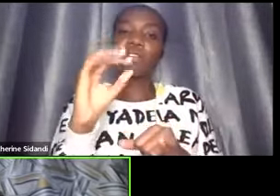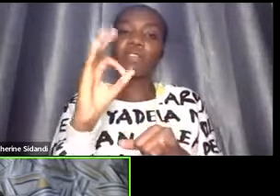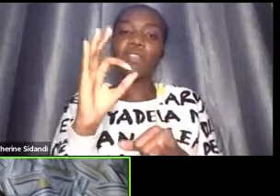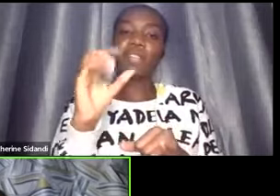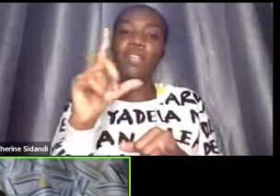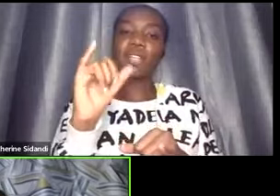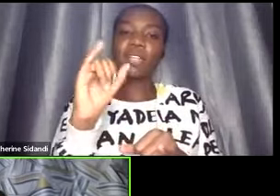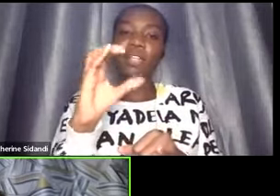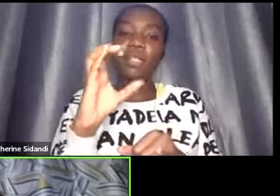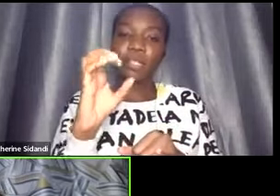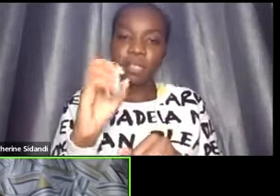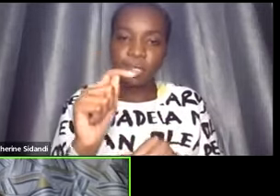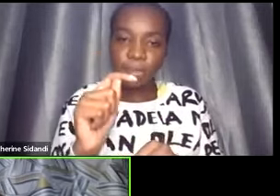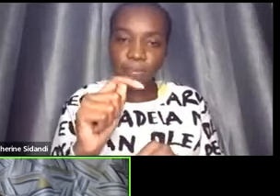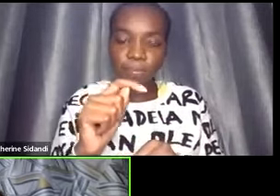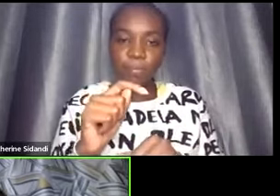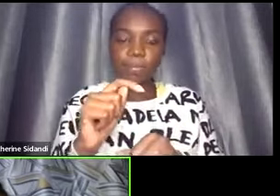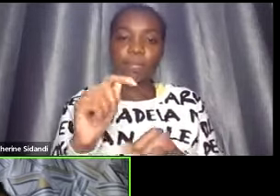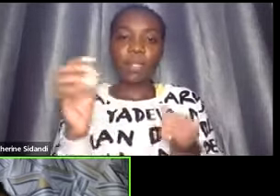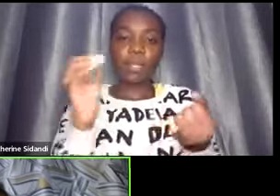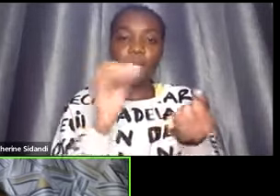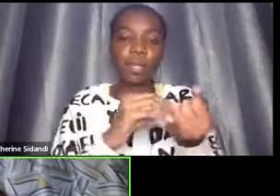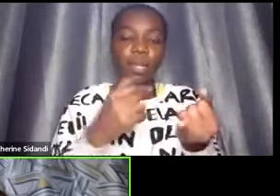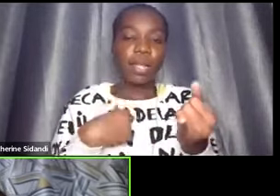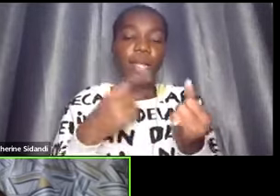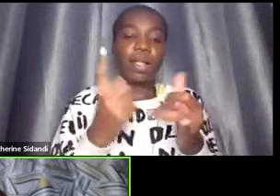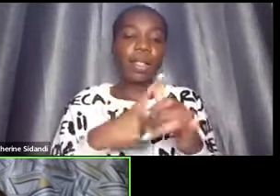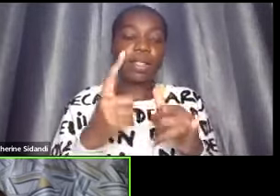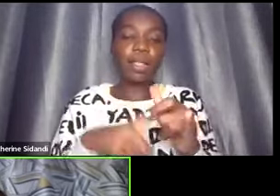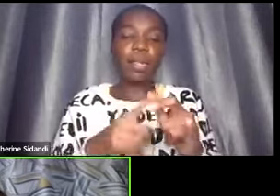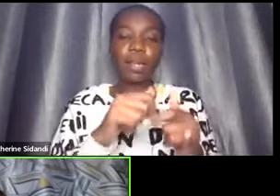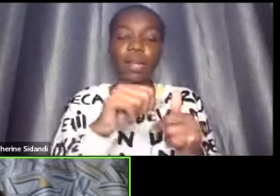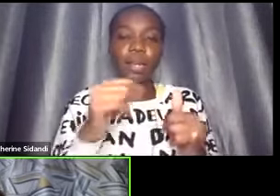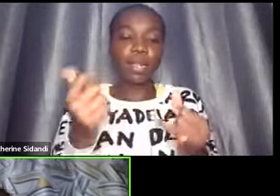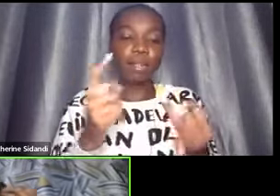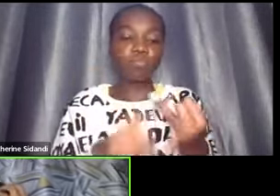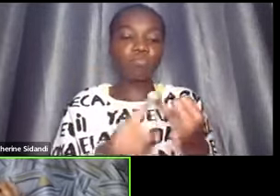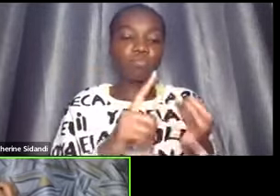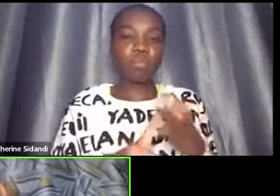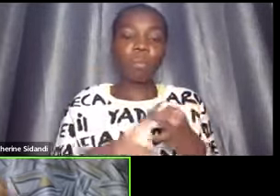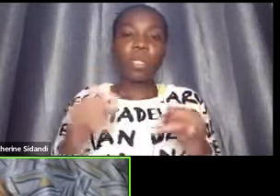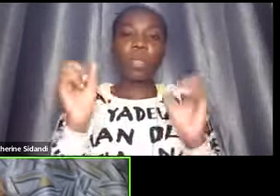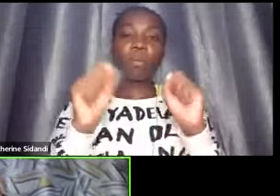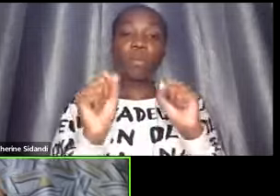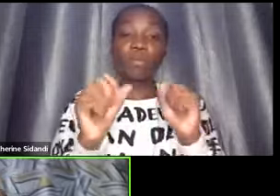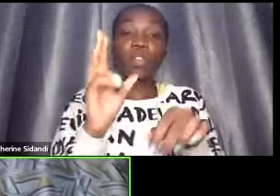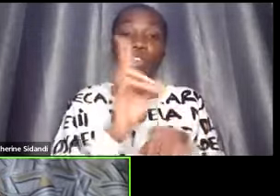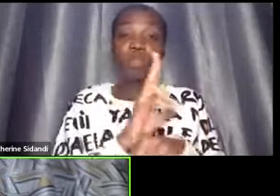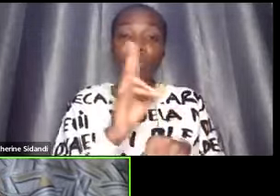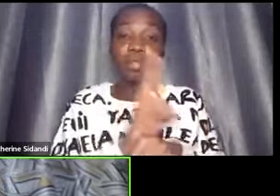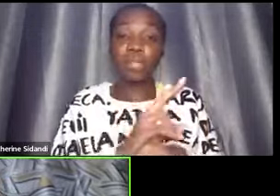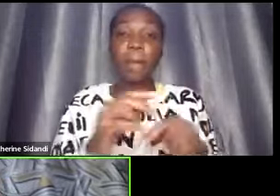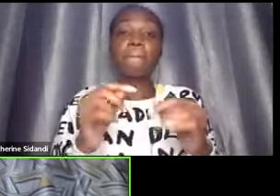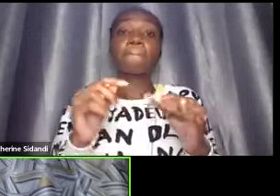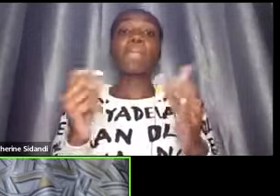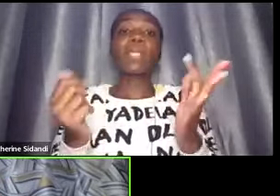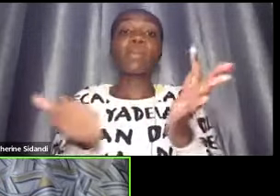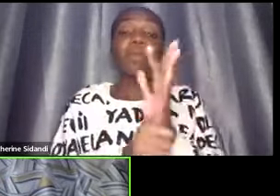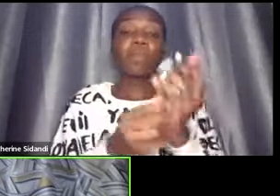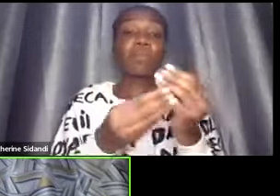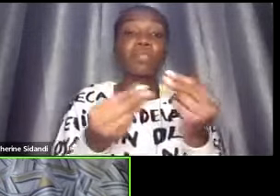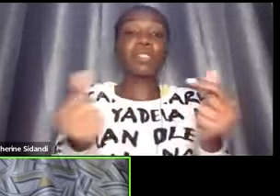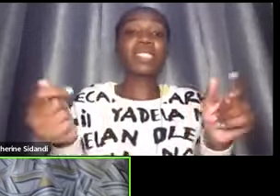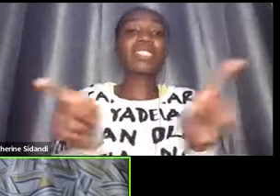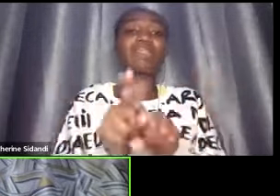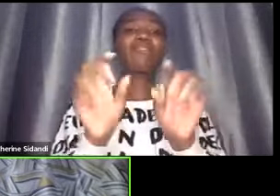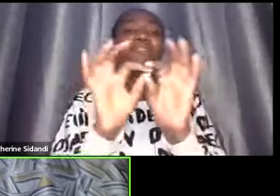And then the other question is by Joanne, who is saying, can we use what? Mediation to solve family